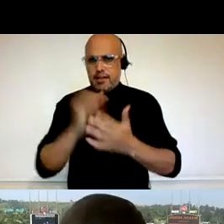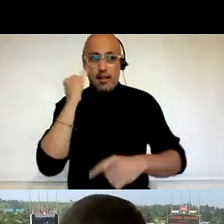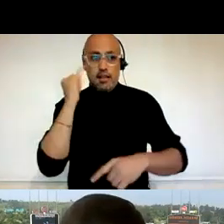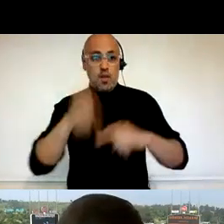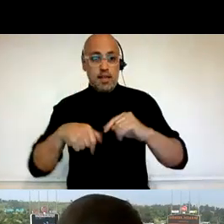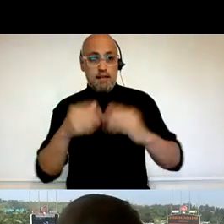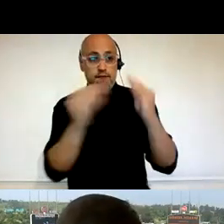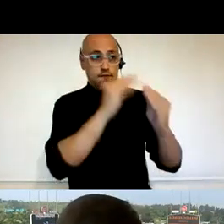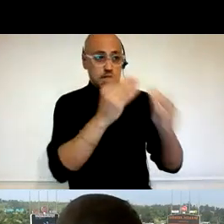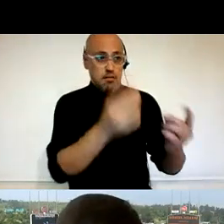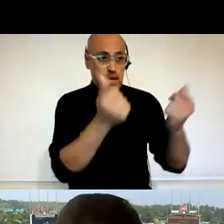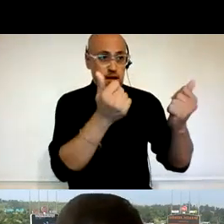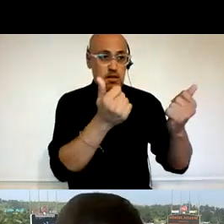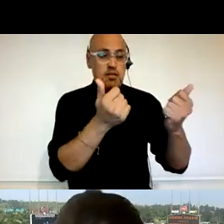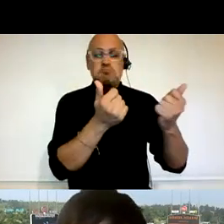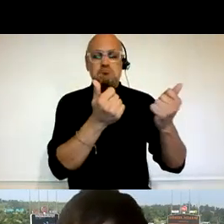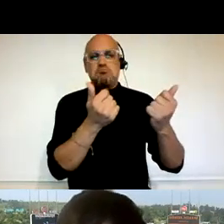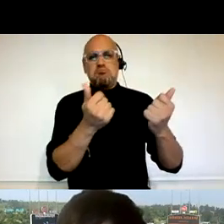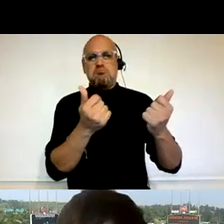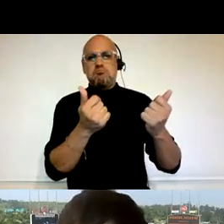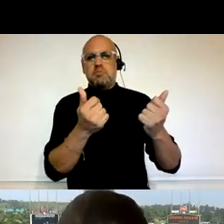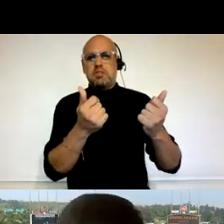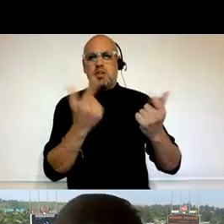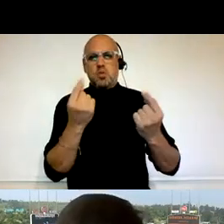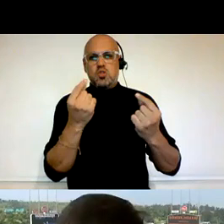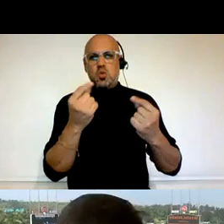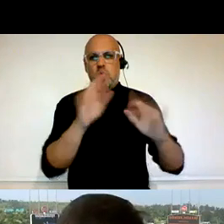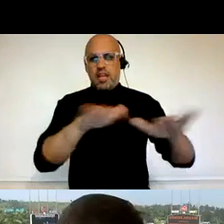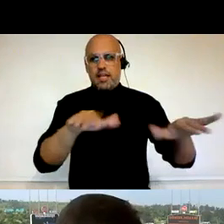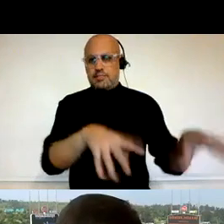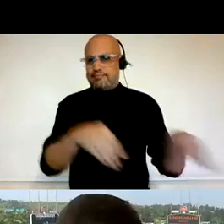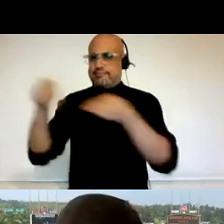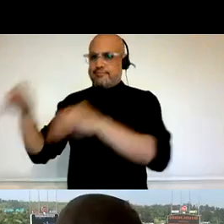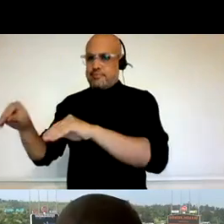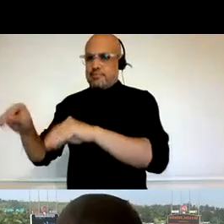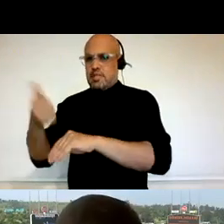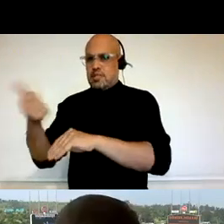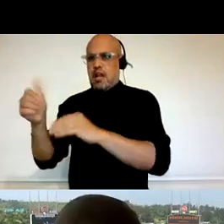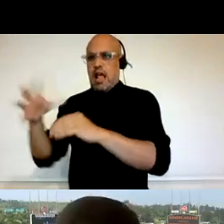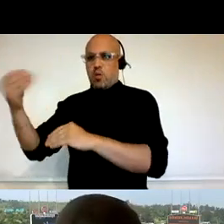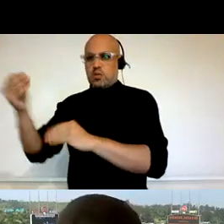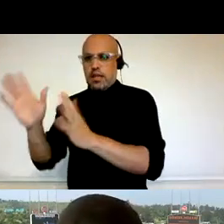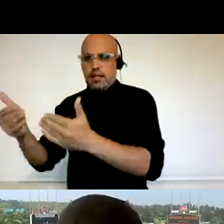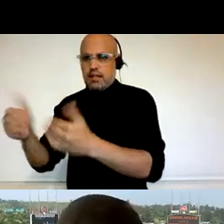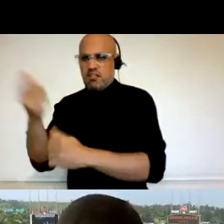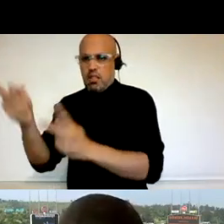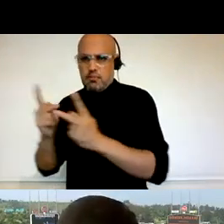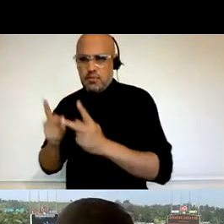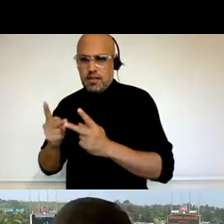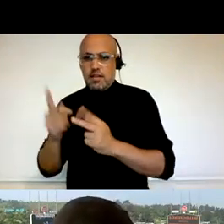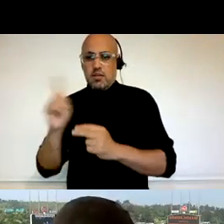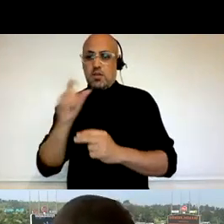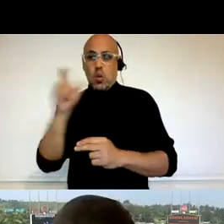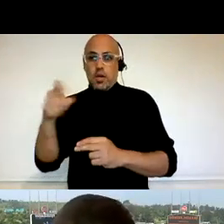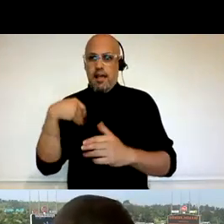get that air back up, then we're going to have to move the kids out and potentially put them in an outdoor classroom or something else where we don't have to have them